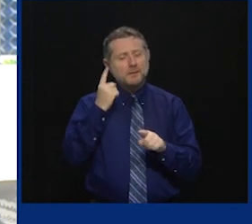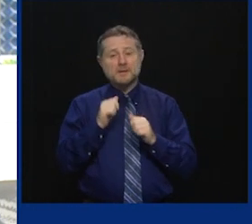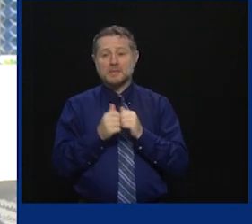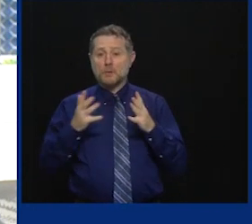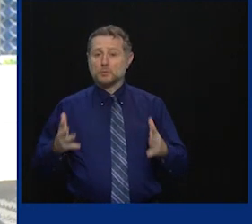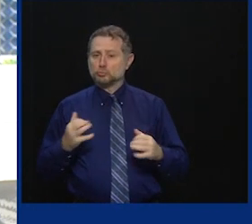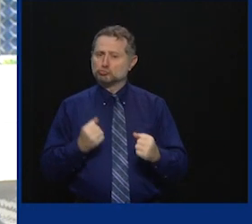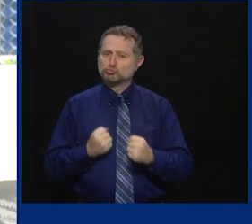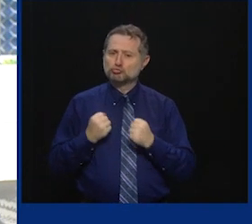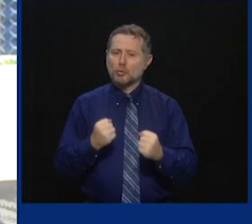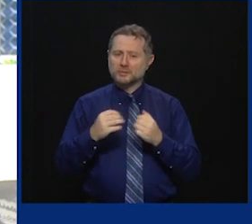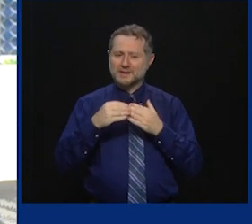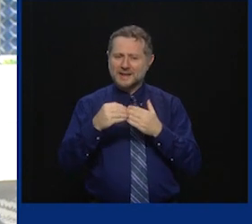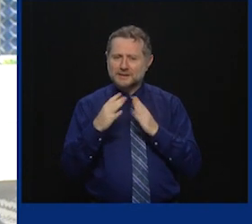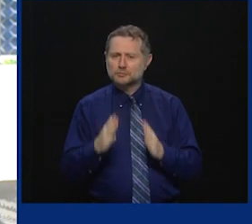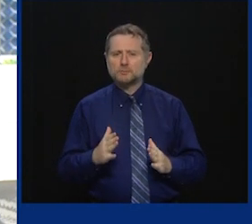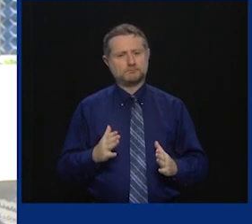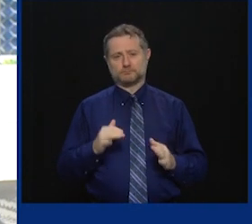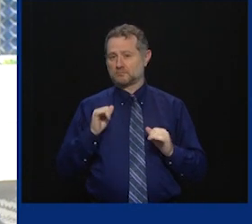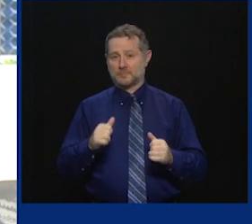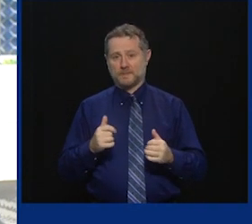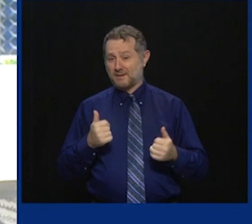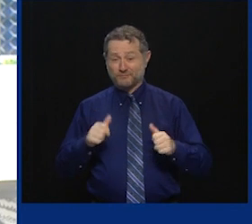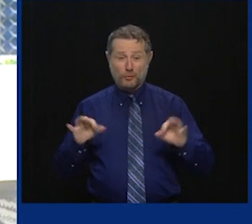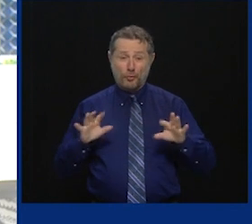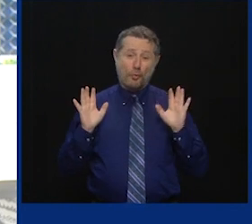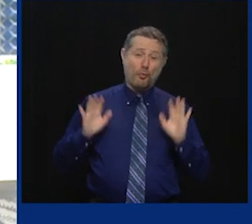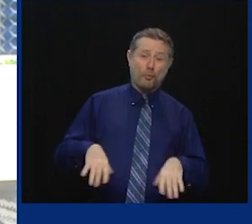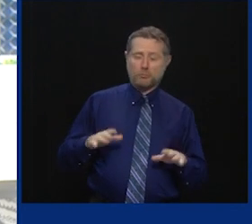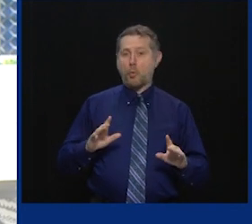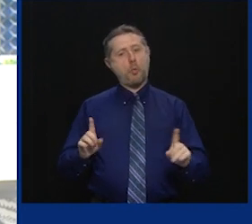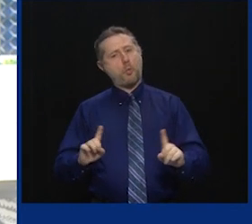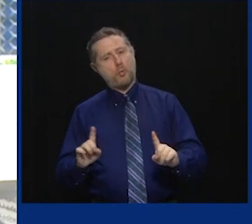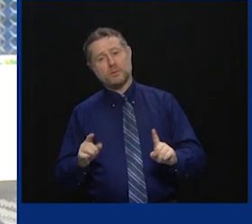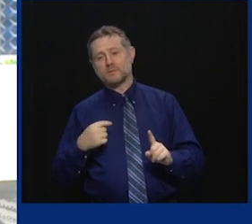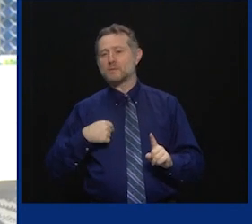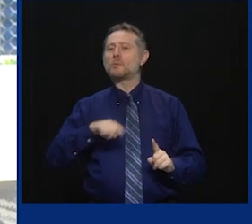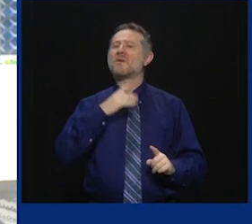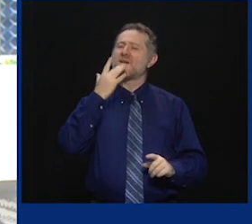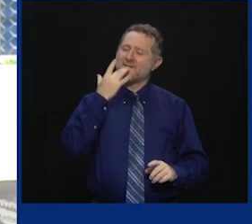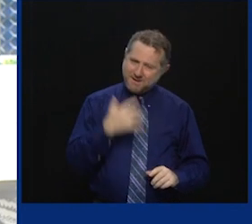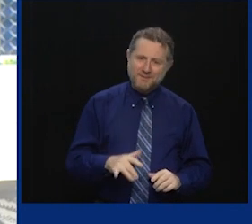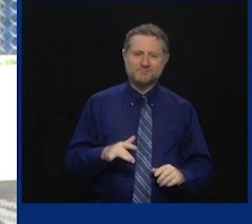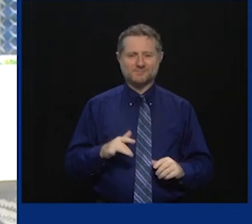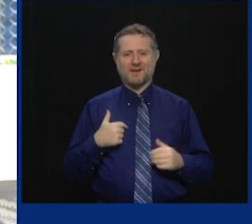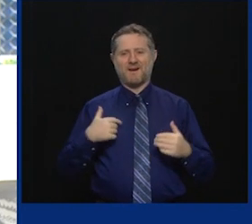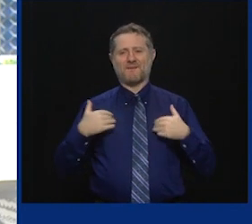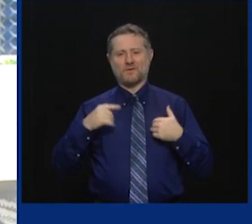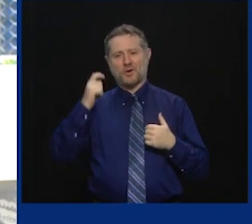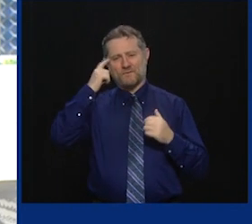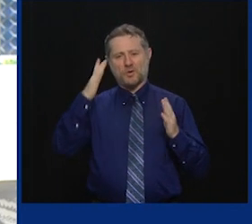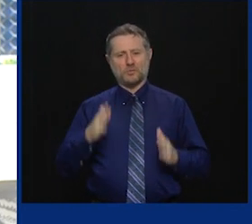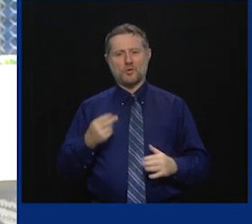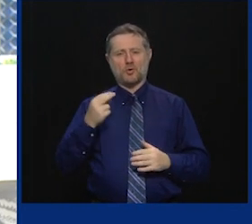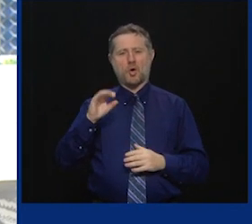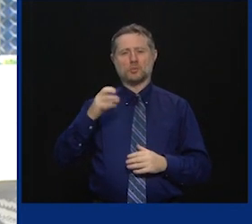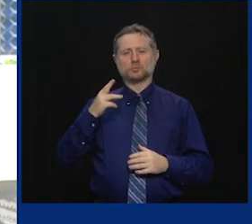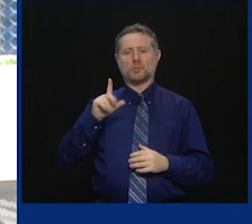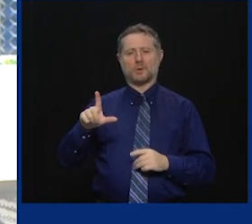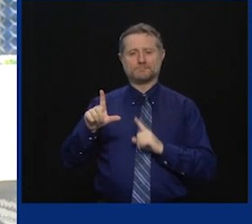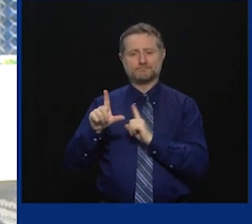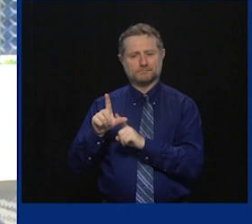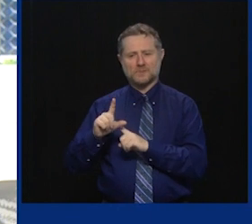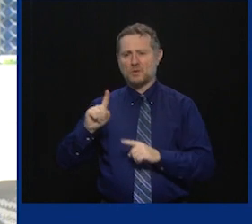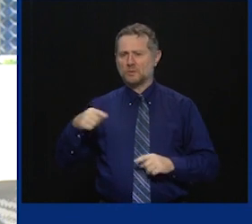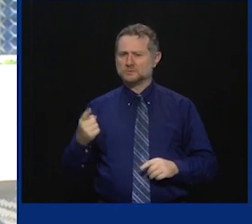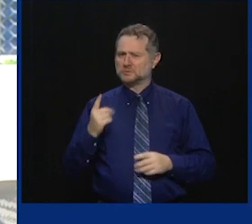those kinds of efforts often fall flat. And we're so fortunate now to have a governor, Kathy Hochul, just 4 weeks into this job. I think 4